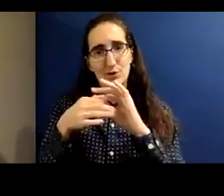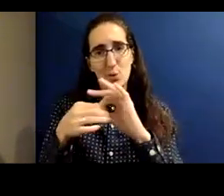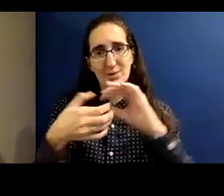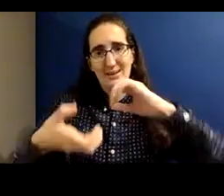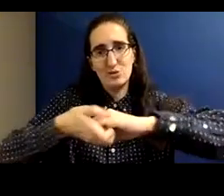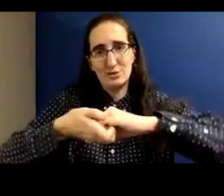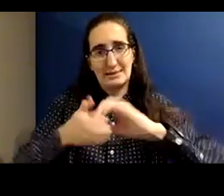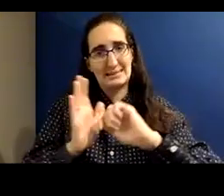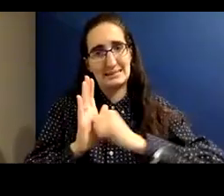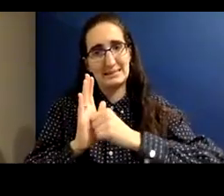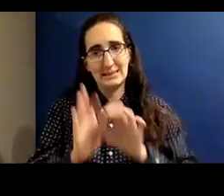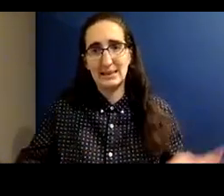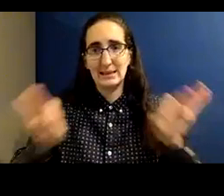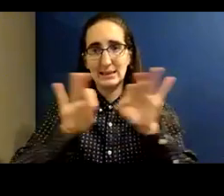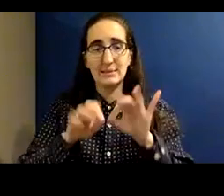Next slide, please.